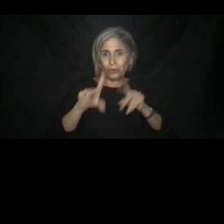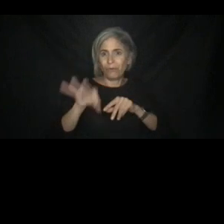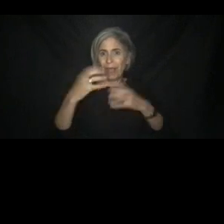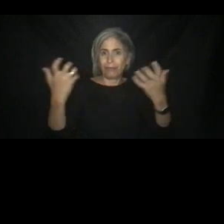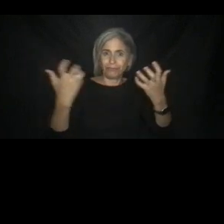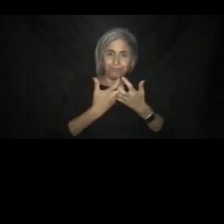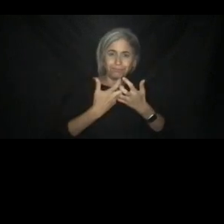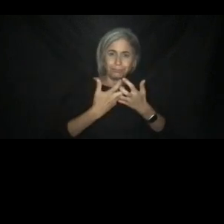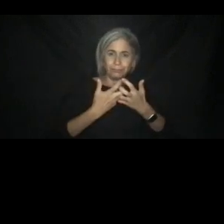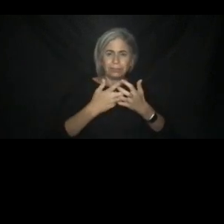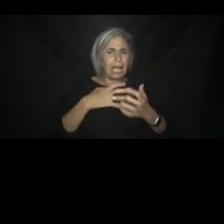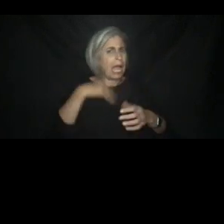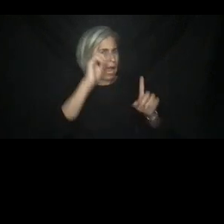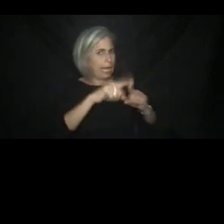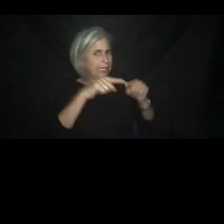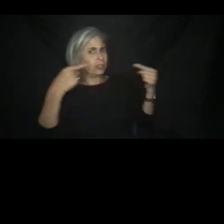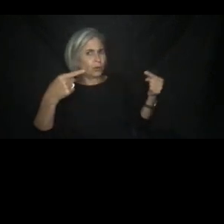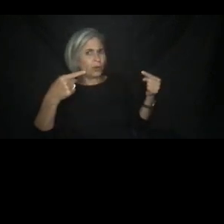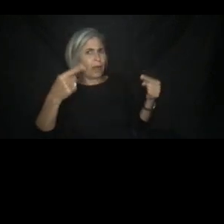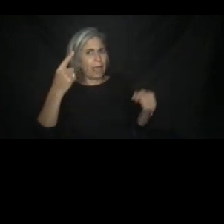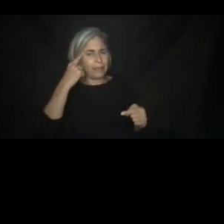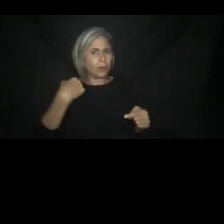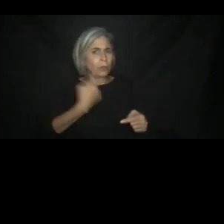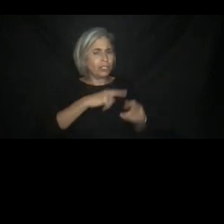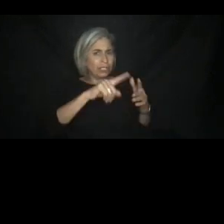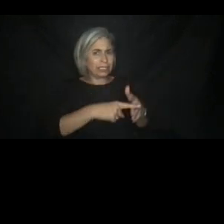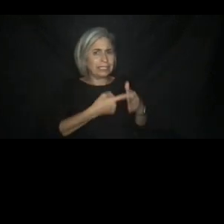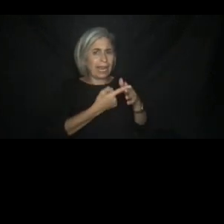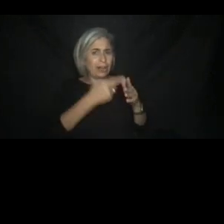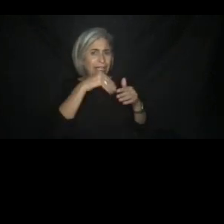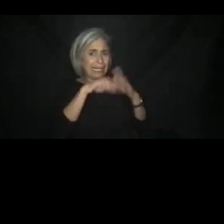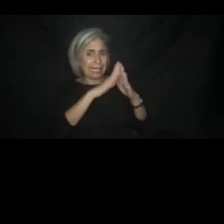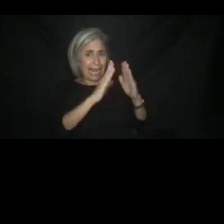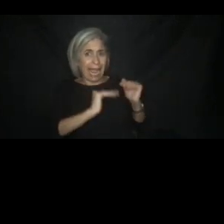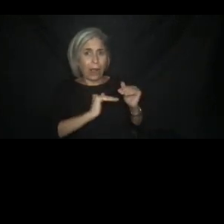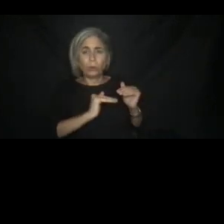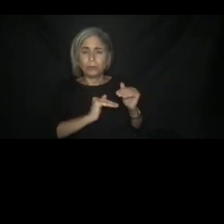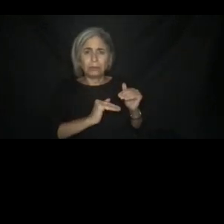I would disagree. I think we could start with doing this in-house. I mean,